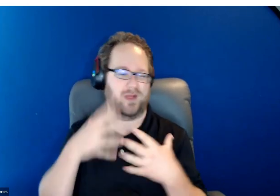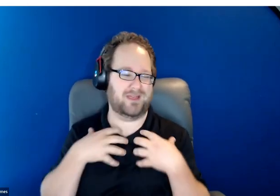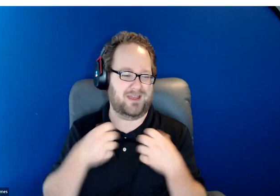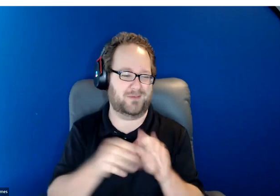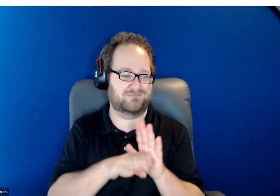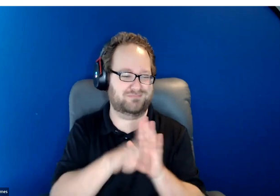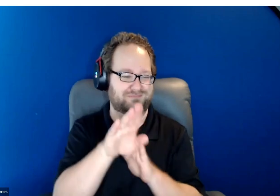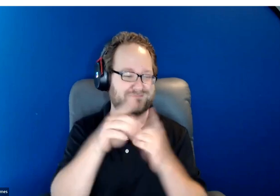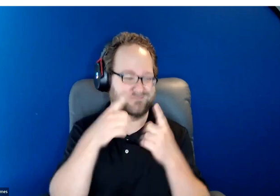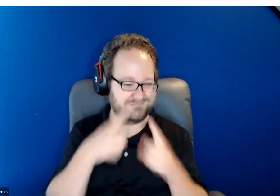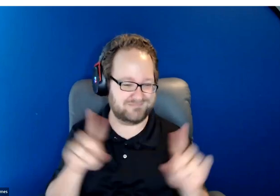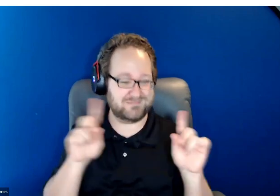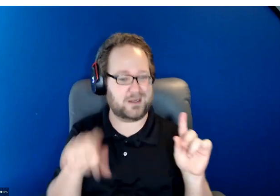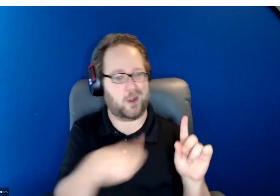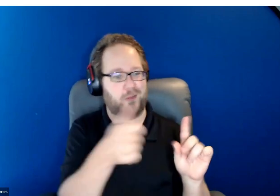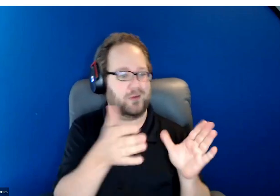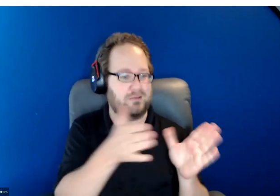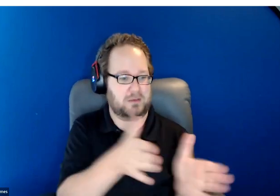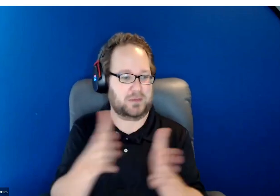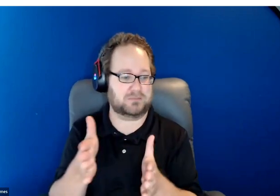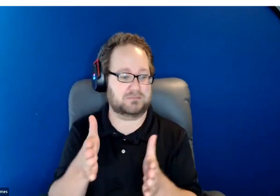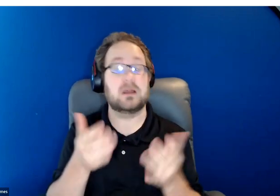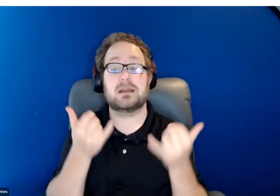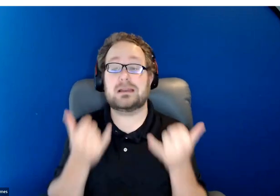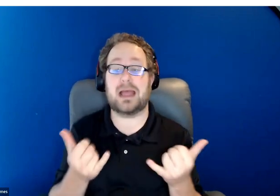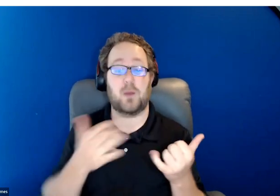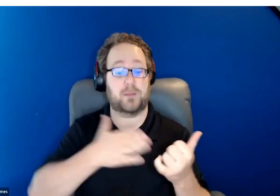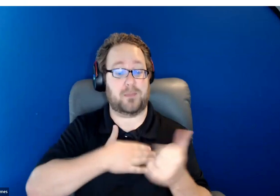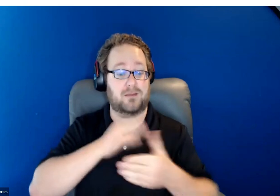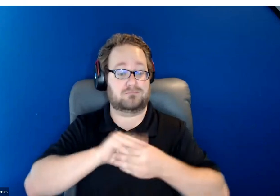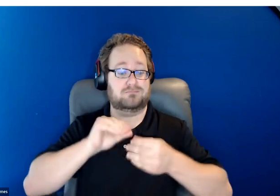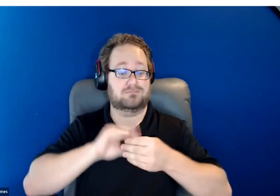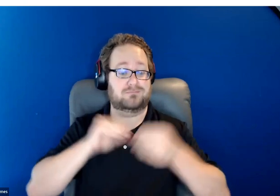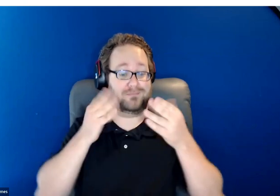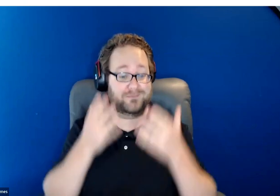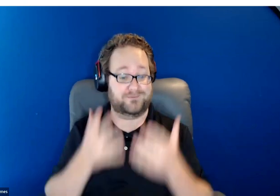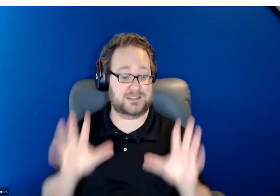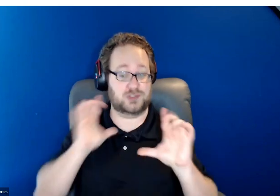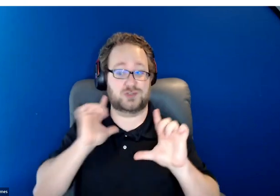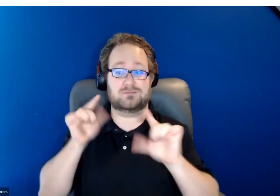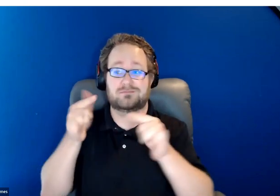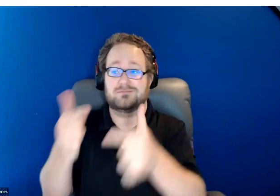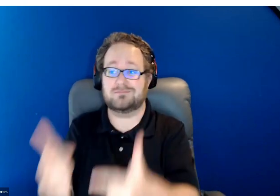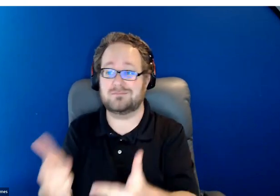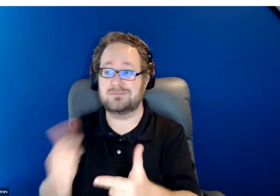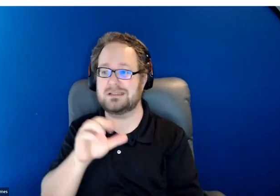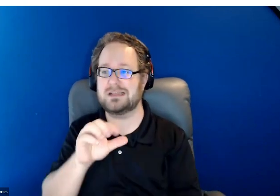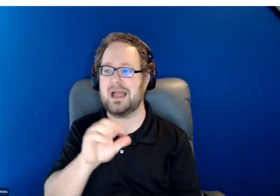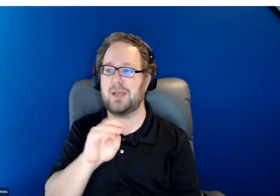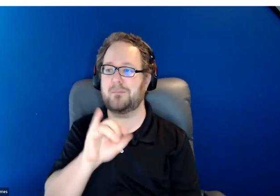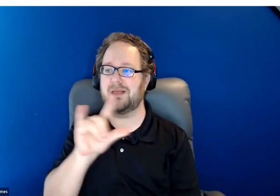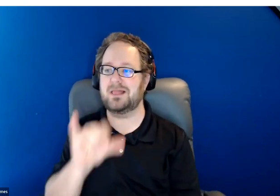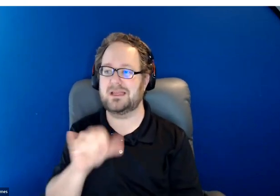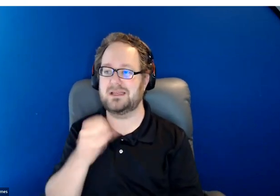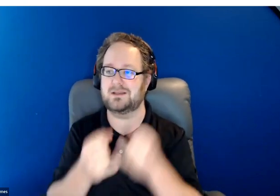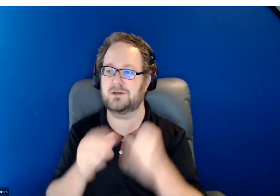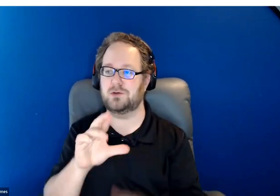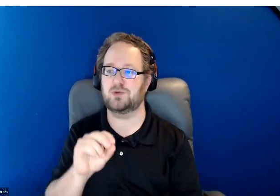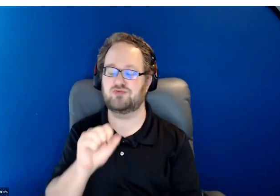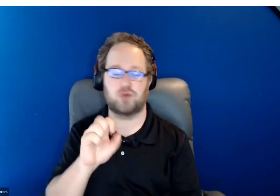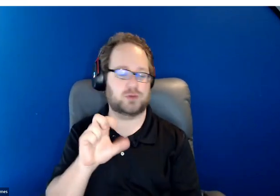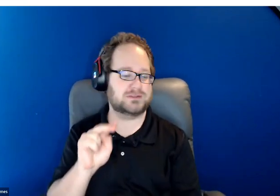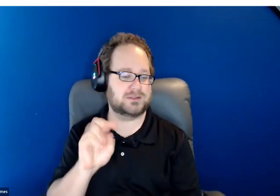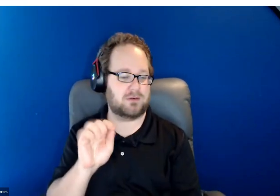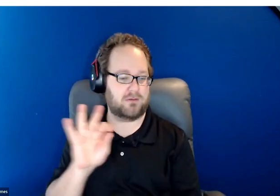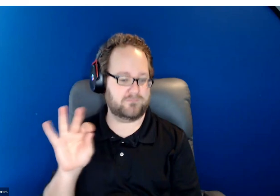to Emily Rosenoff. Thanks, Kelly. Nearly all older adults want to remain in their homes as they